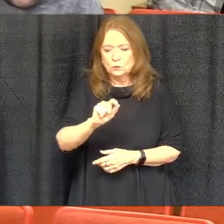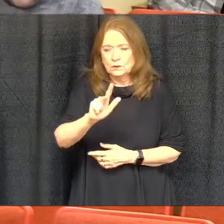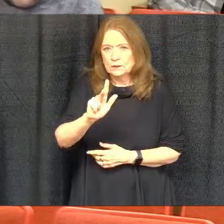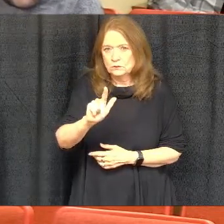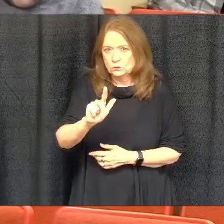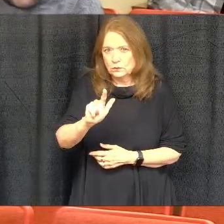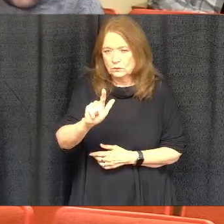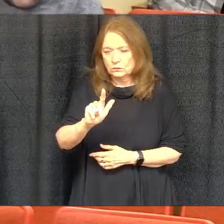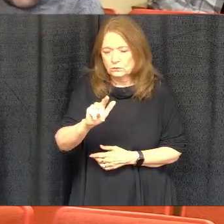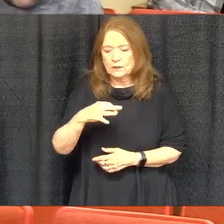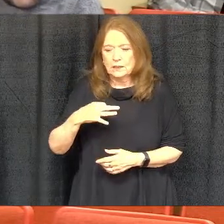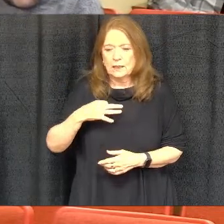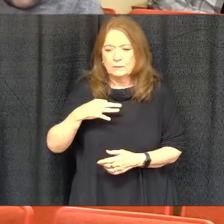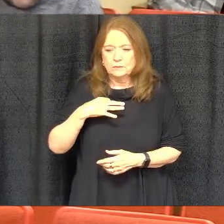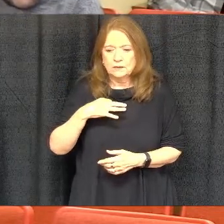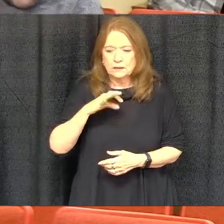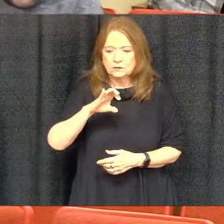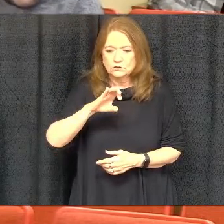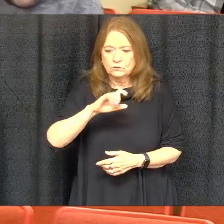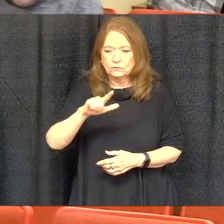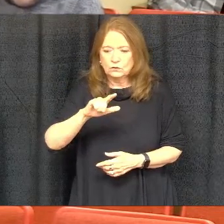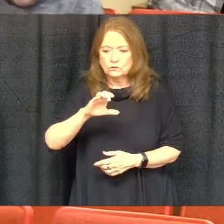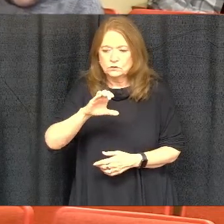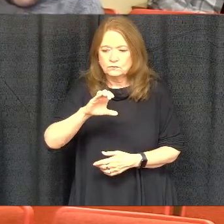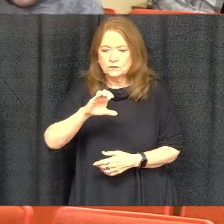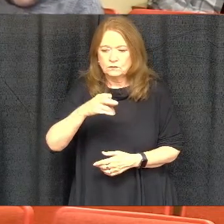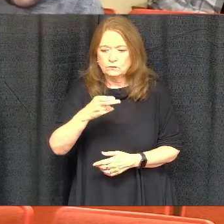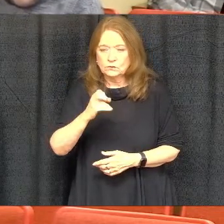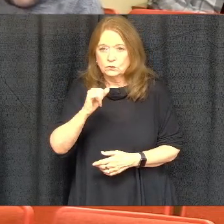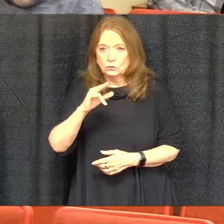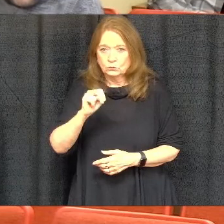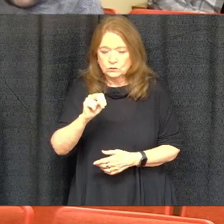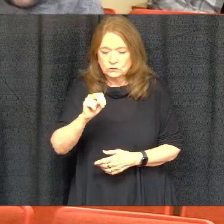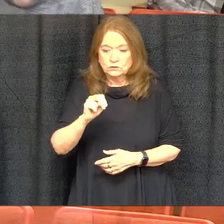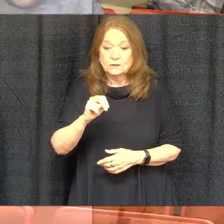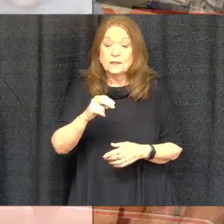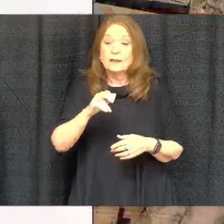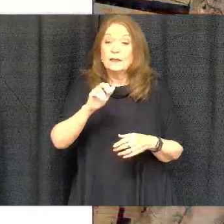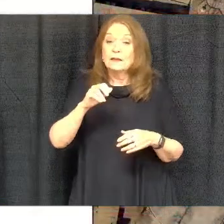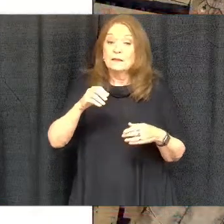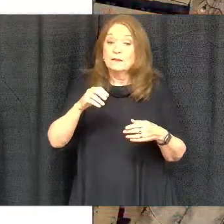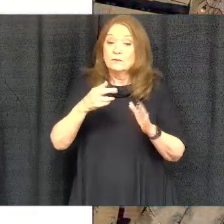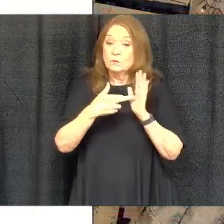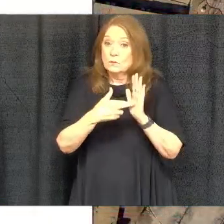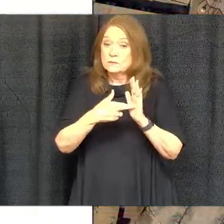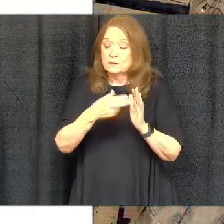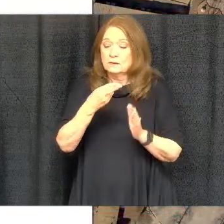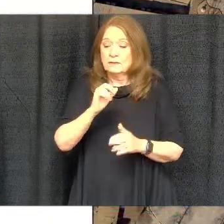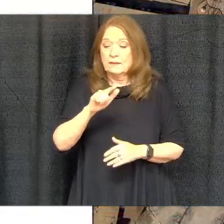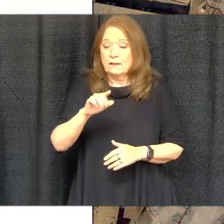2023. Application of Clarksville Christian. Agent is Hal Matthews. This is